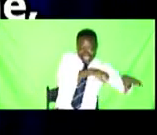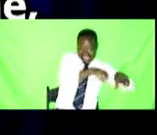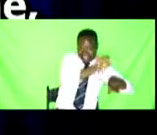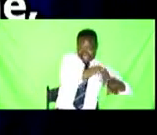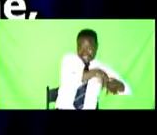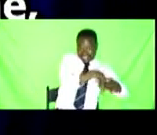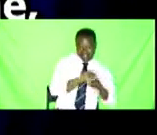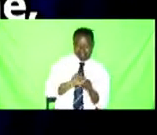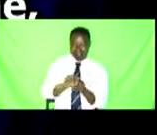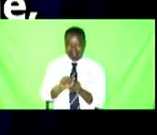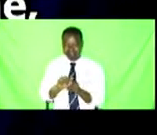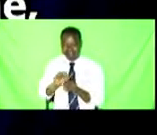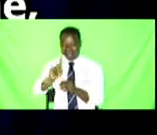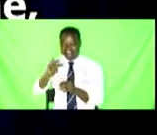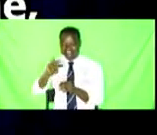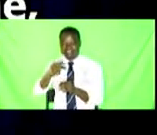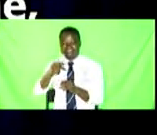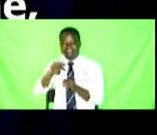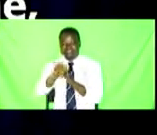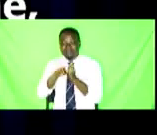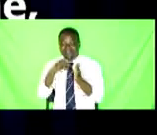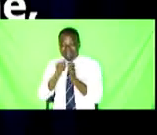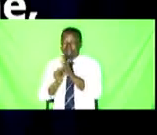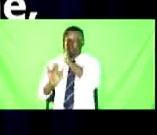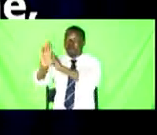King James will say that God also